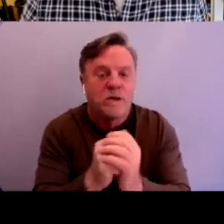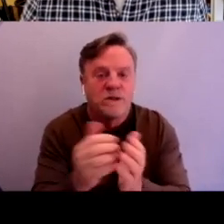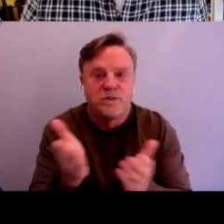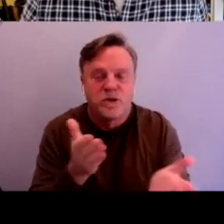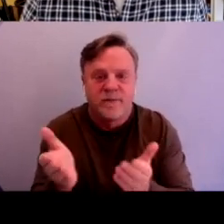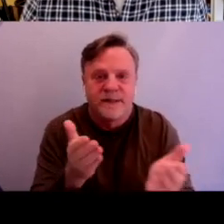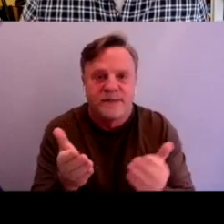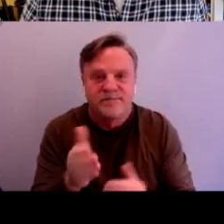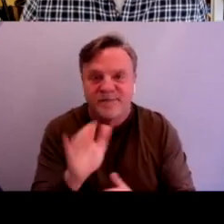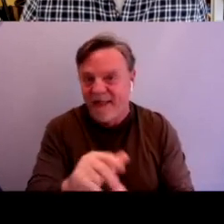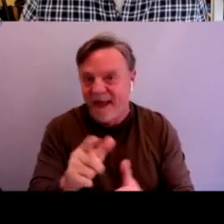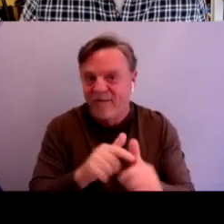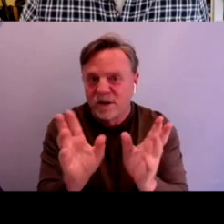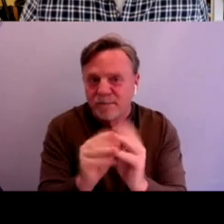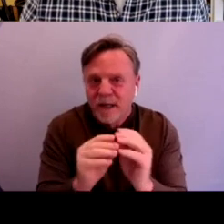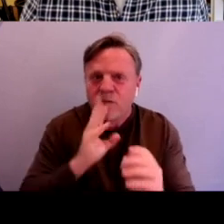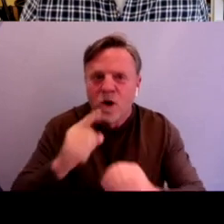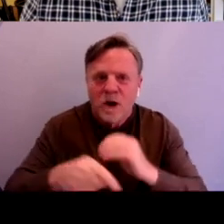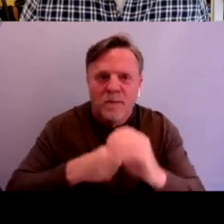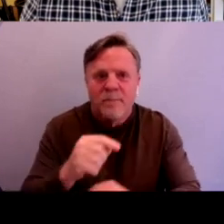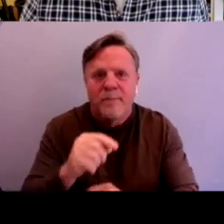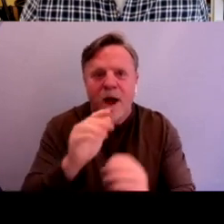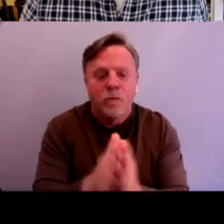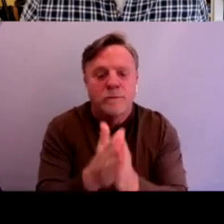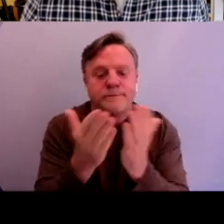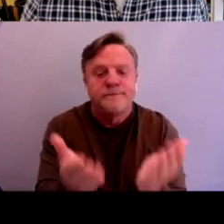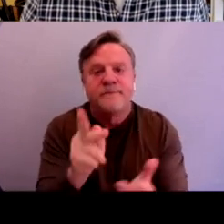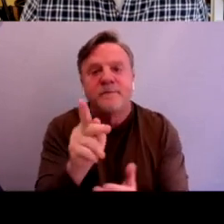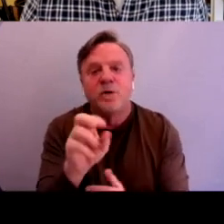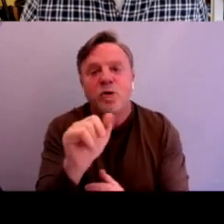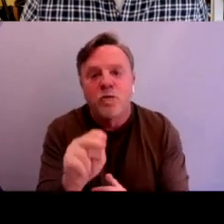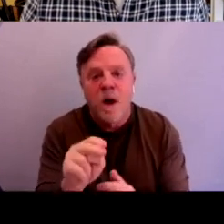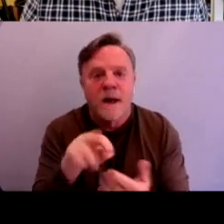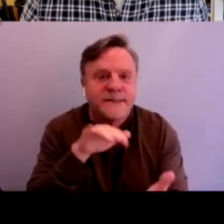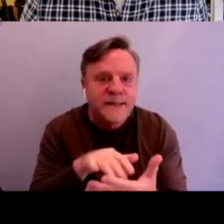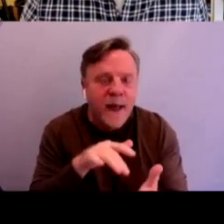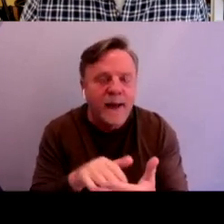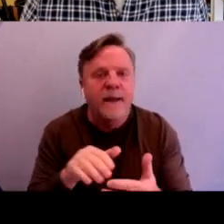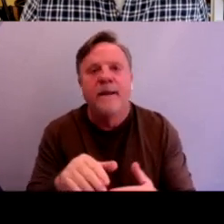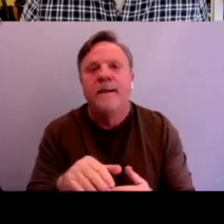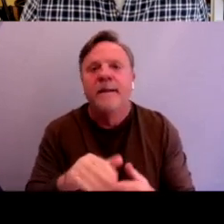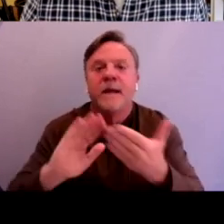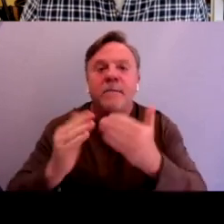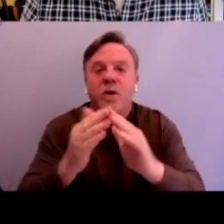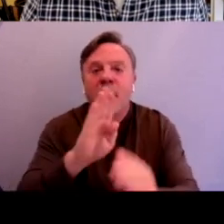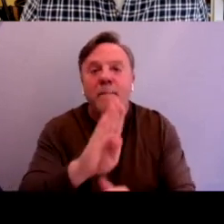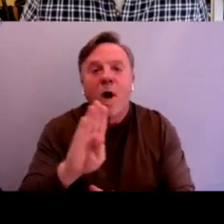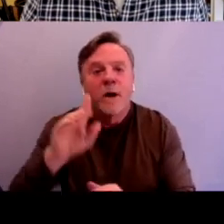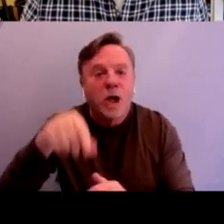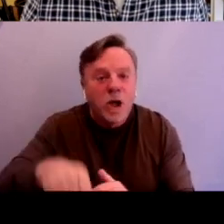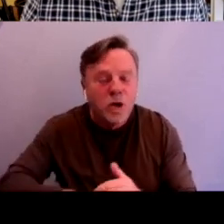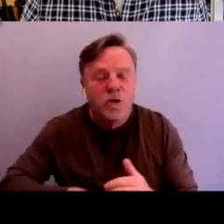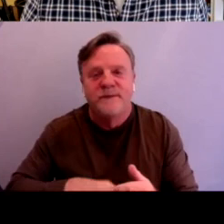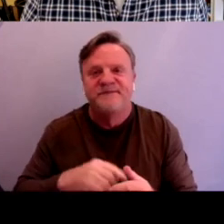in that first meeting, we talked about Quran study, we talked about community barbecues, and then Mo was saying